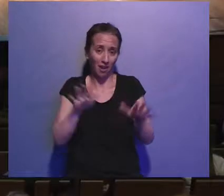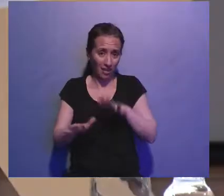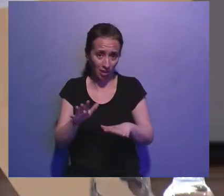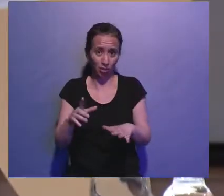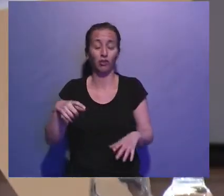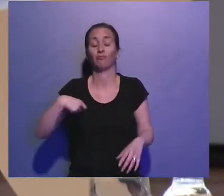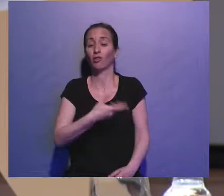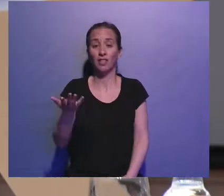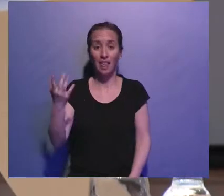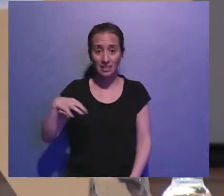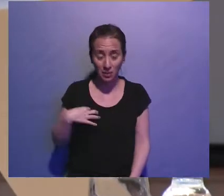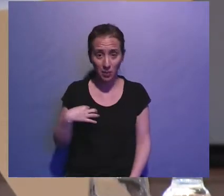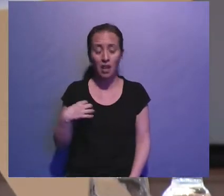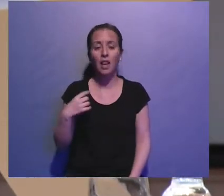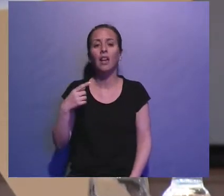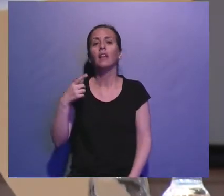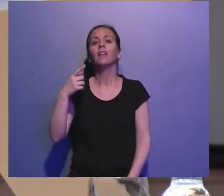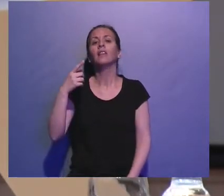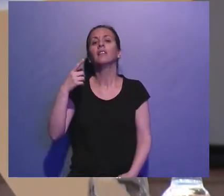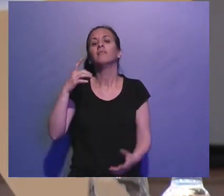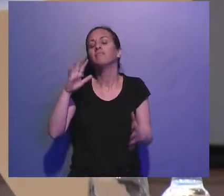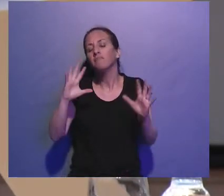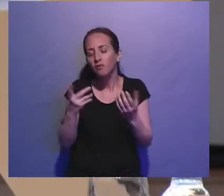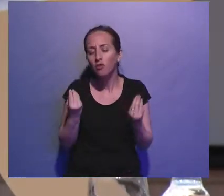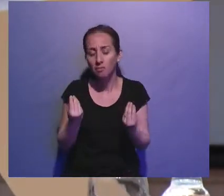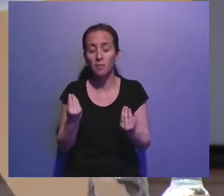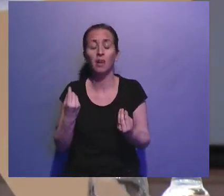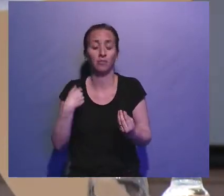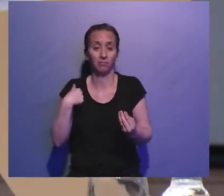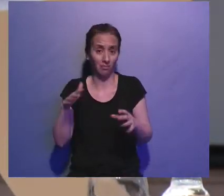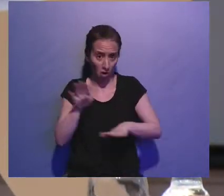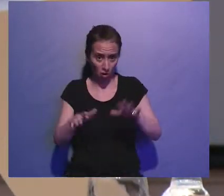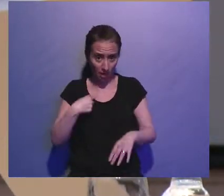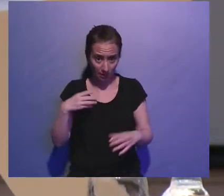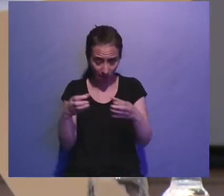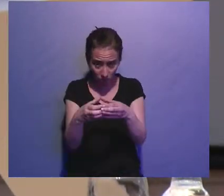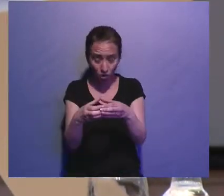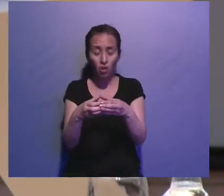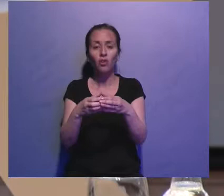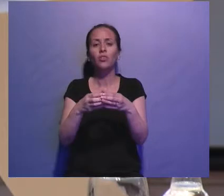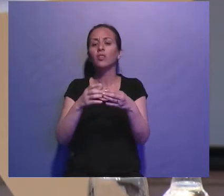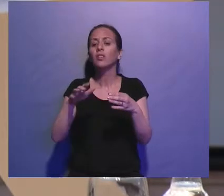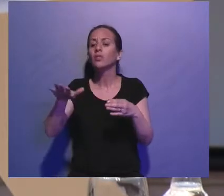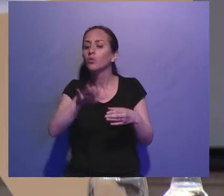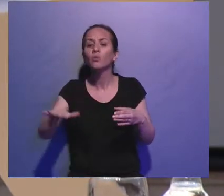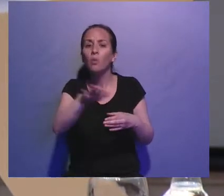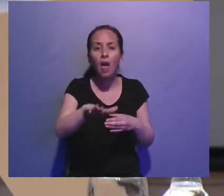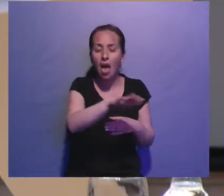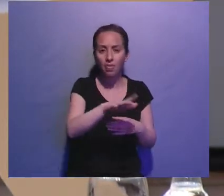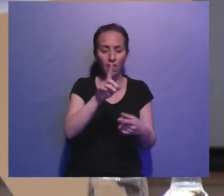unique. My organization partners directly with cities through a project called the What Works Cities